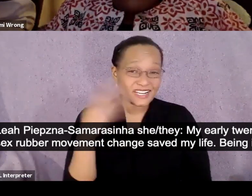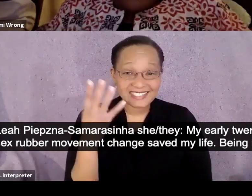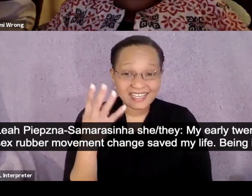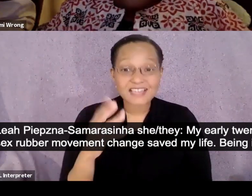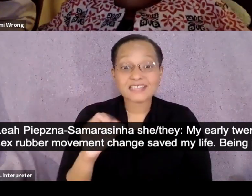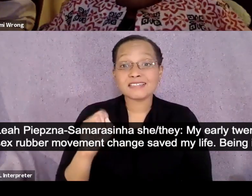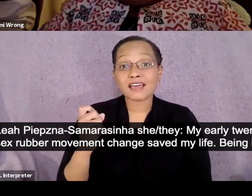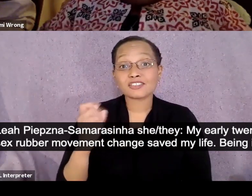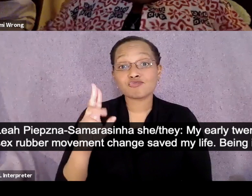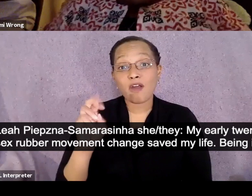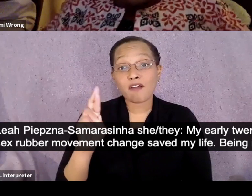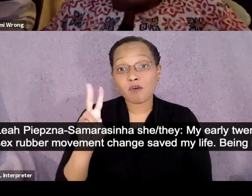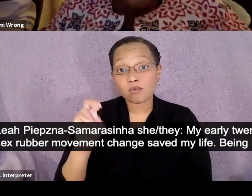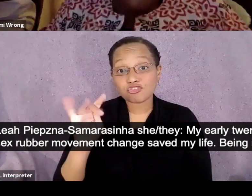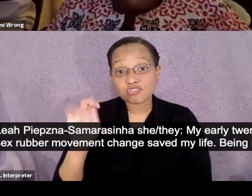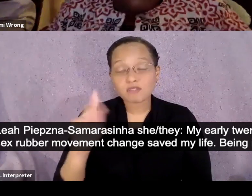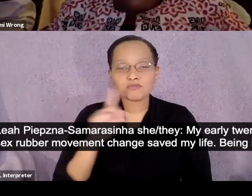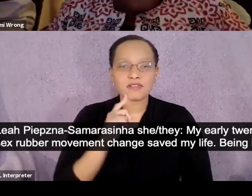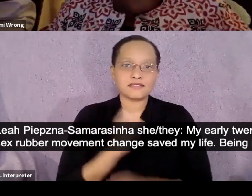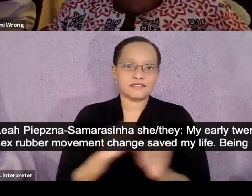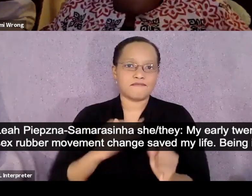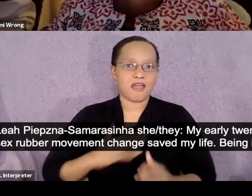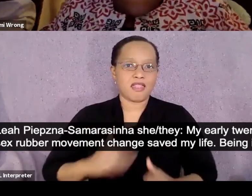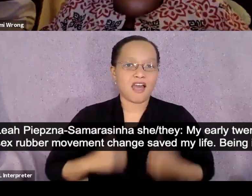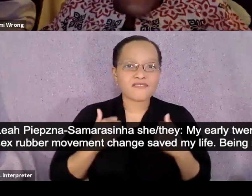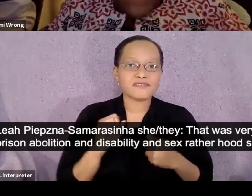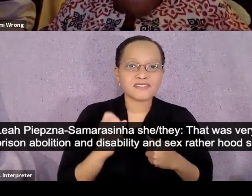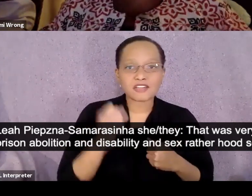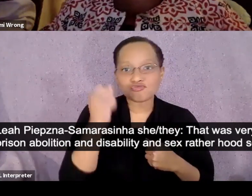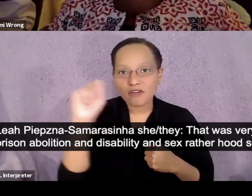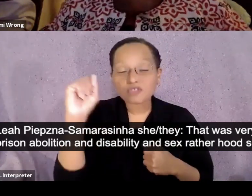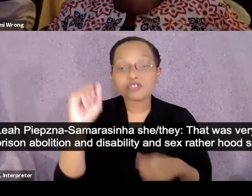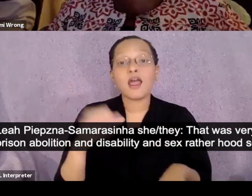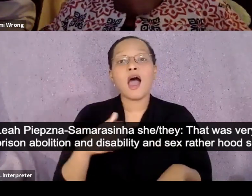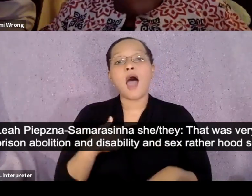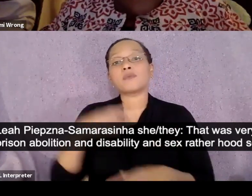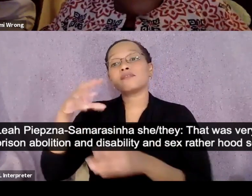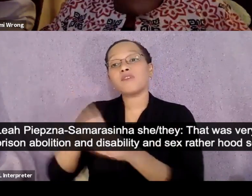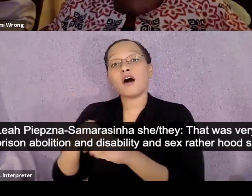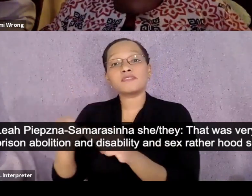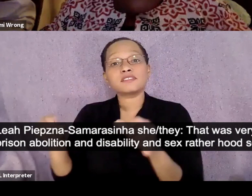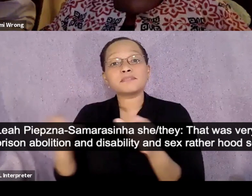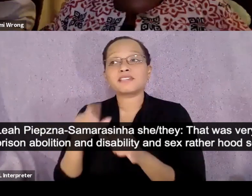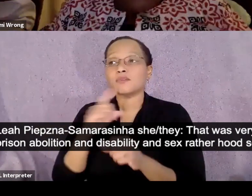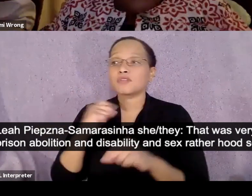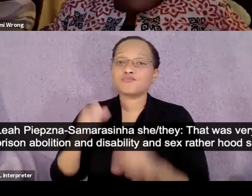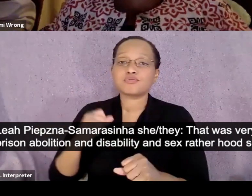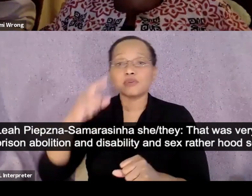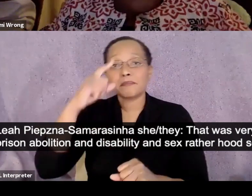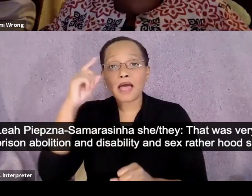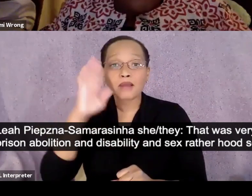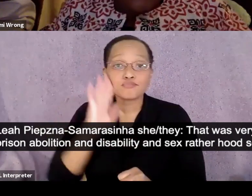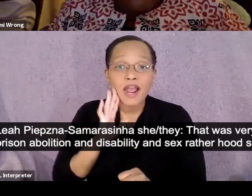life. Being in movement space that was Black and brown in Toronto, that was very much about prison justice and that saw linkages between